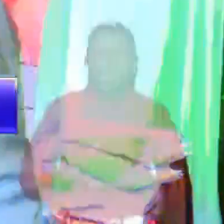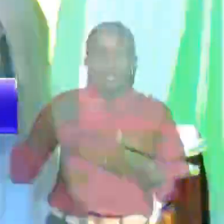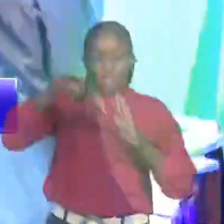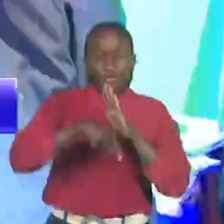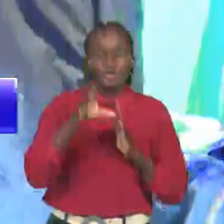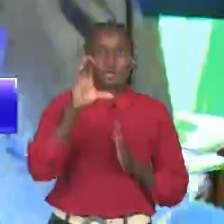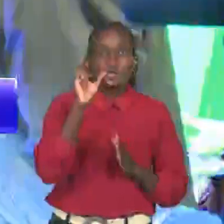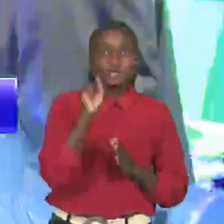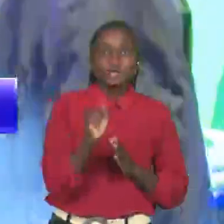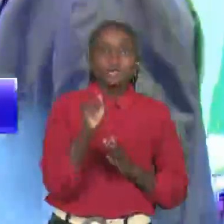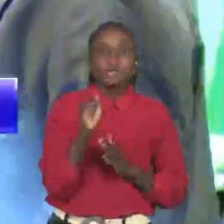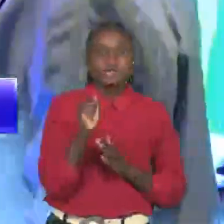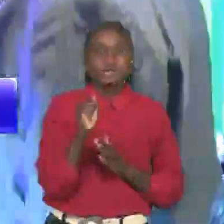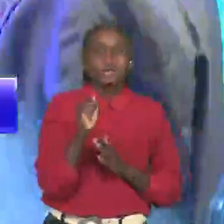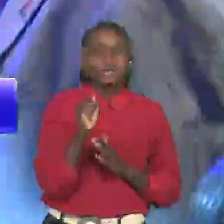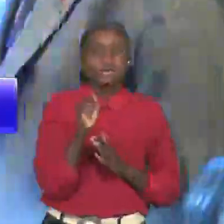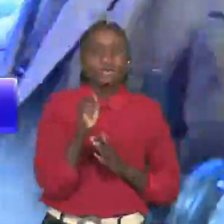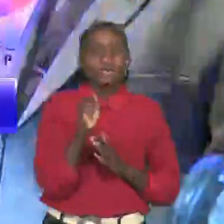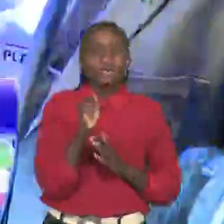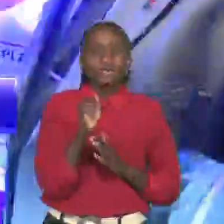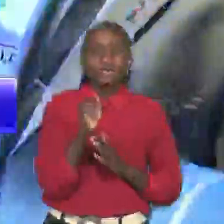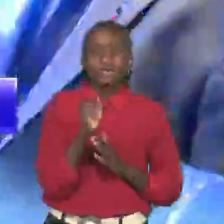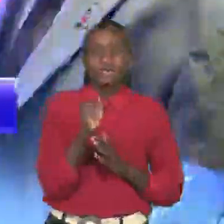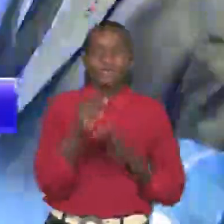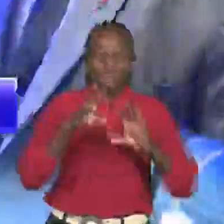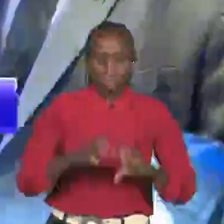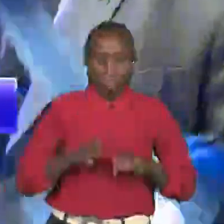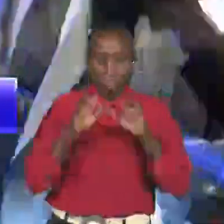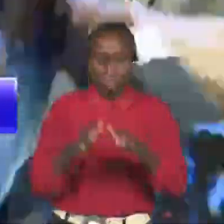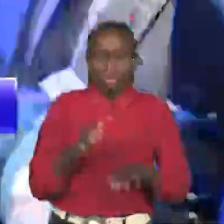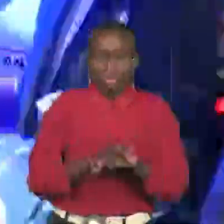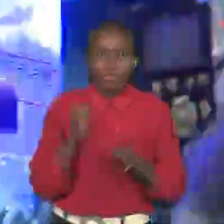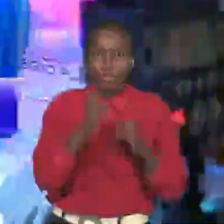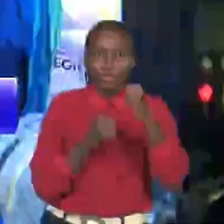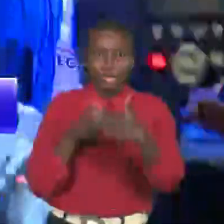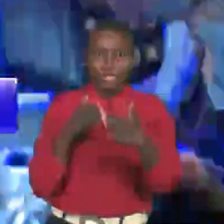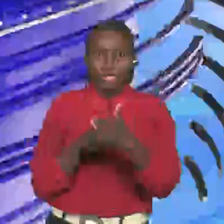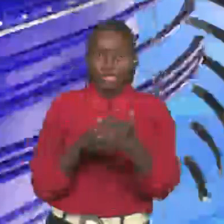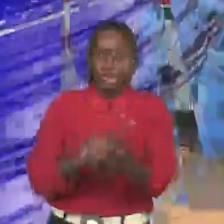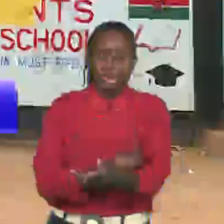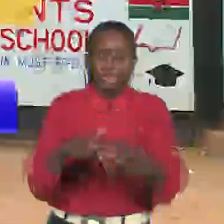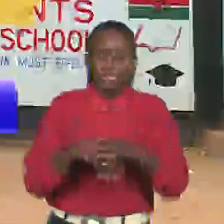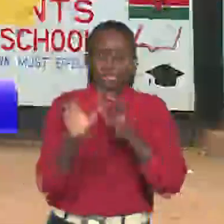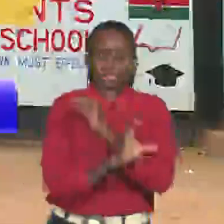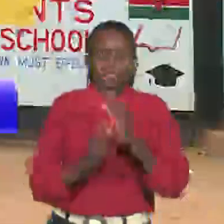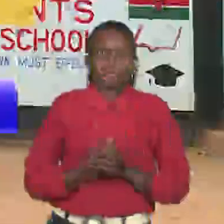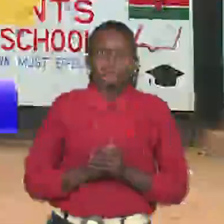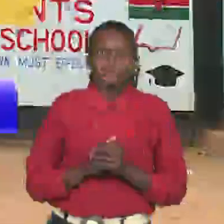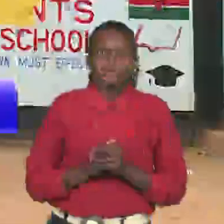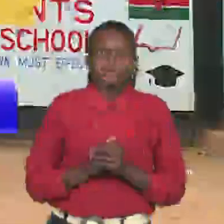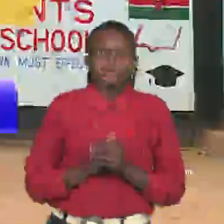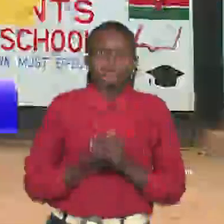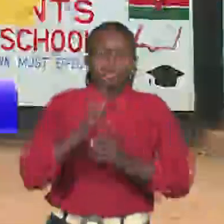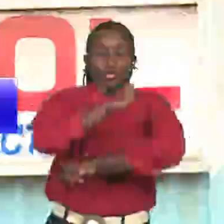Interior Cabinet Secretary Dr. Fred Matiang'i digs in on war against drugs in the country. Precious